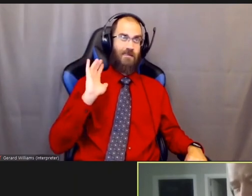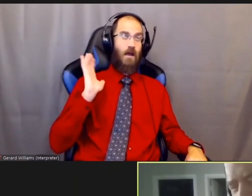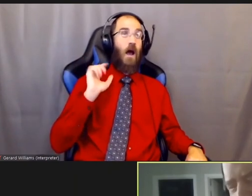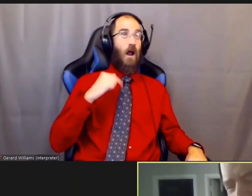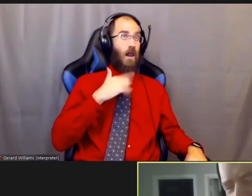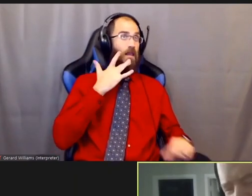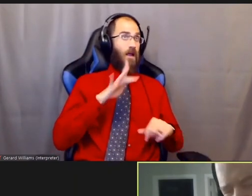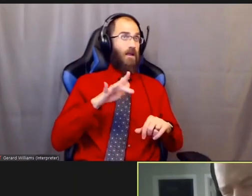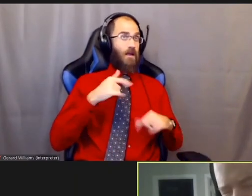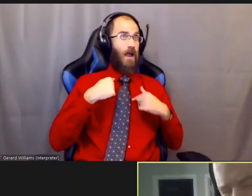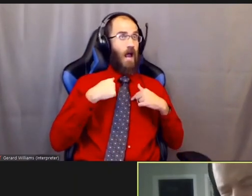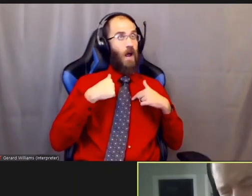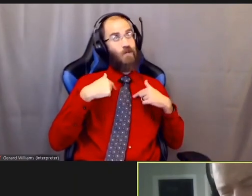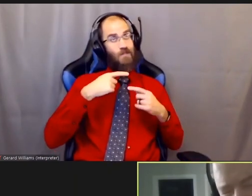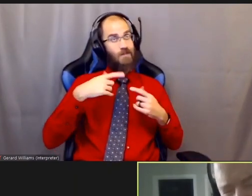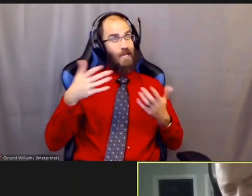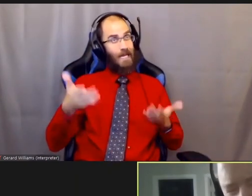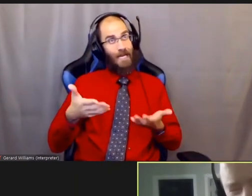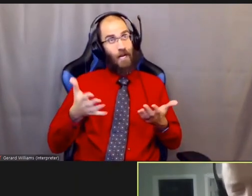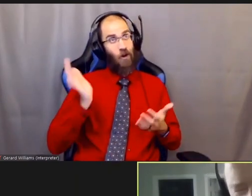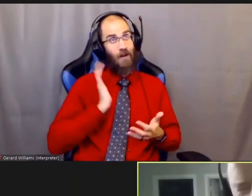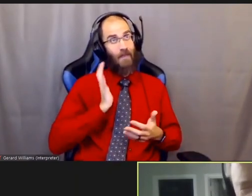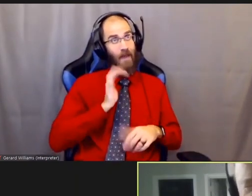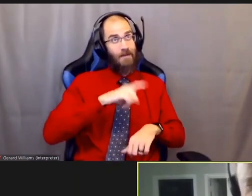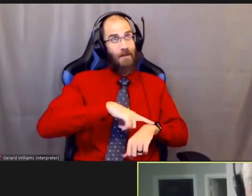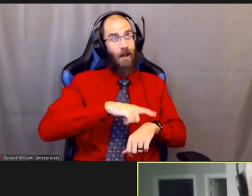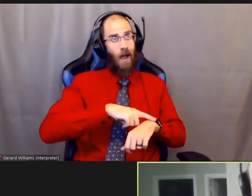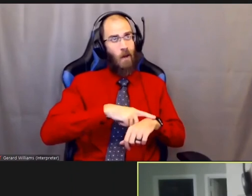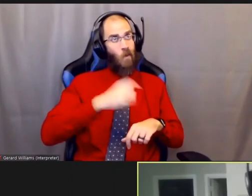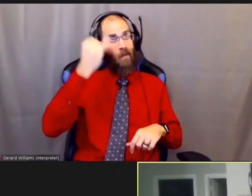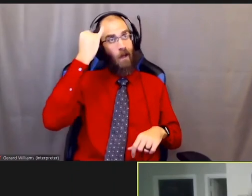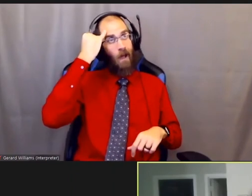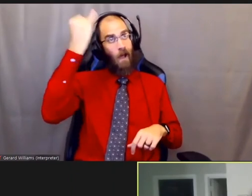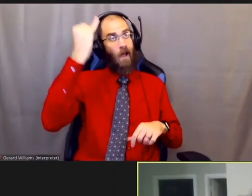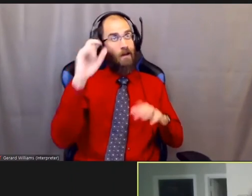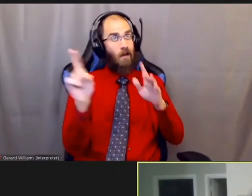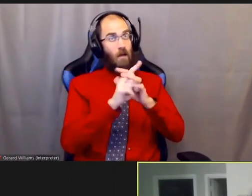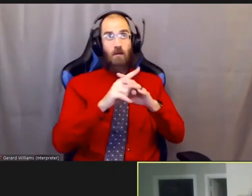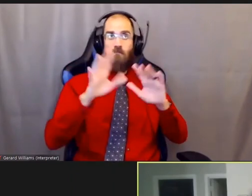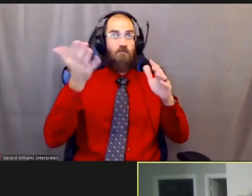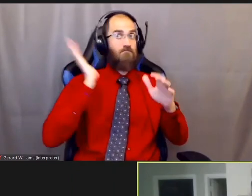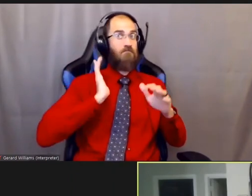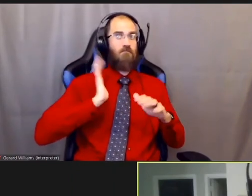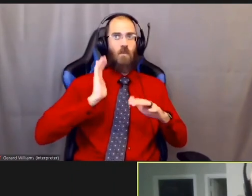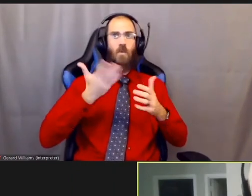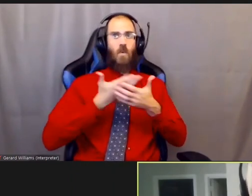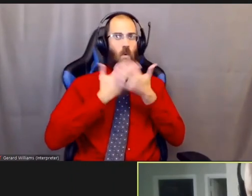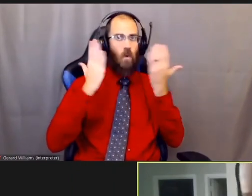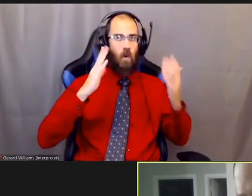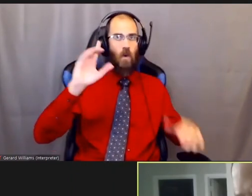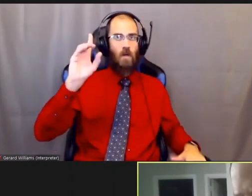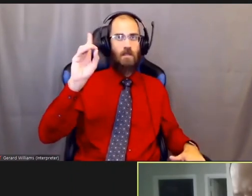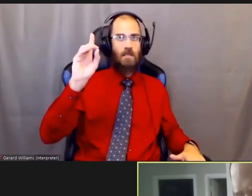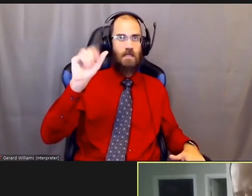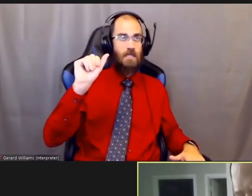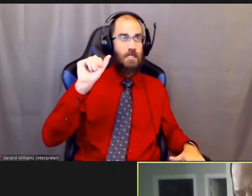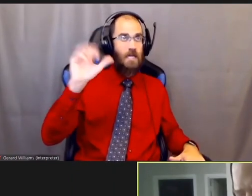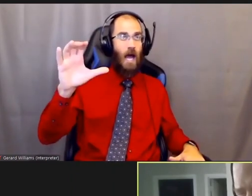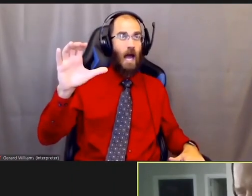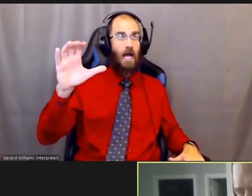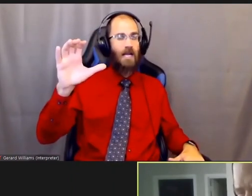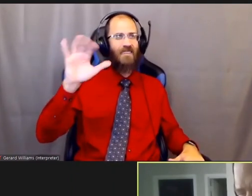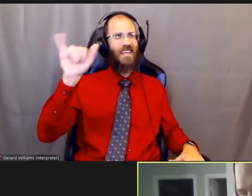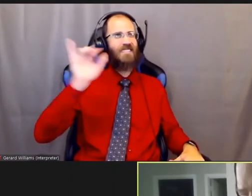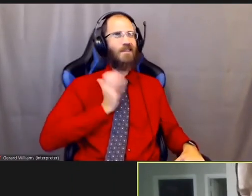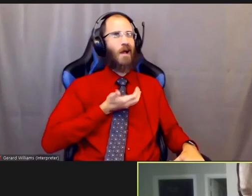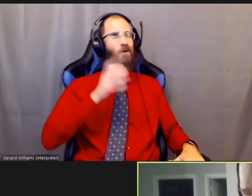that time when this whole idea started. We didn't have a DAC then. We had a disability advisory committee for